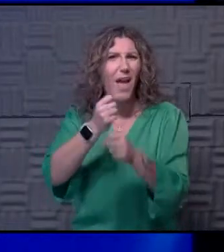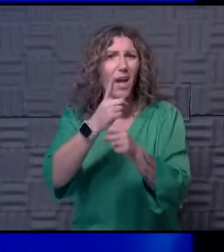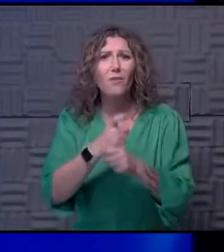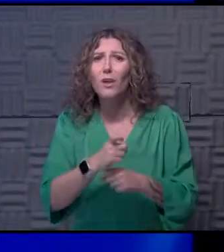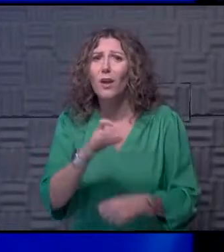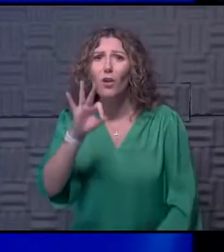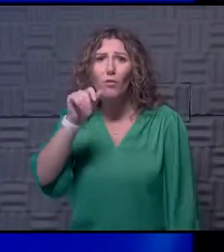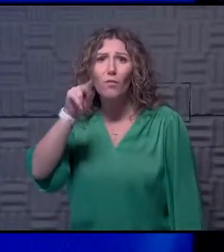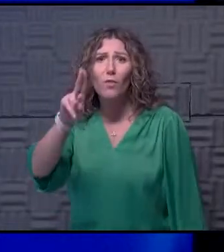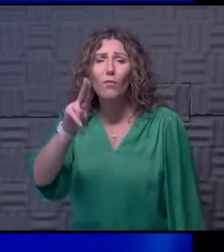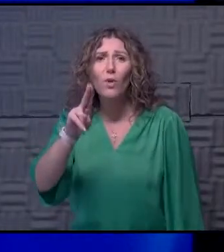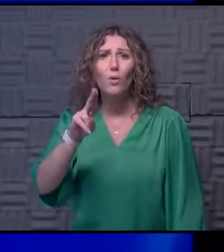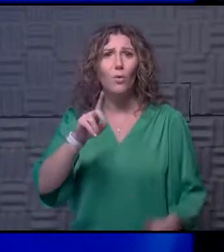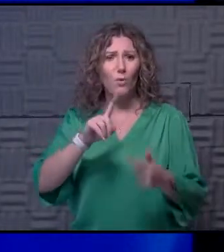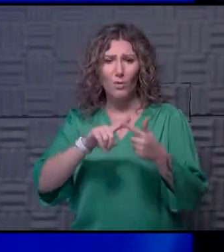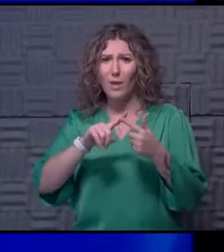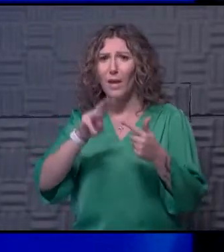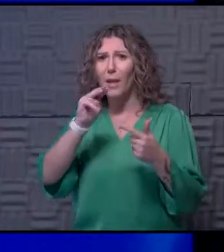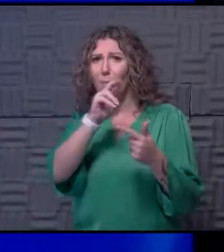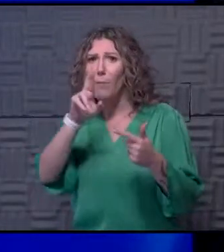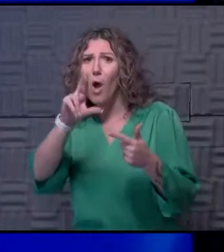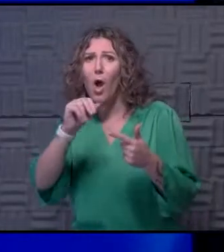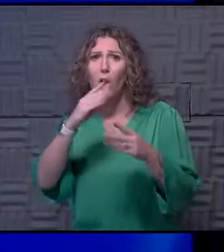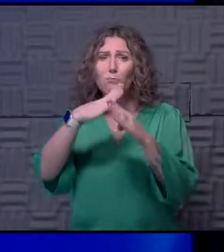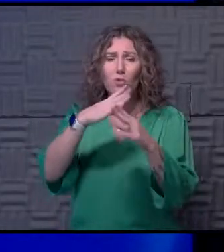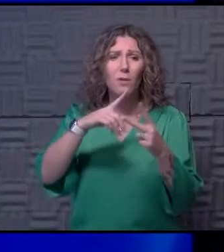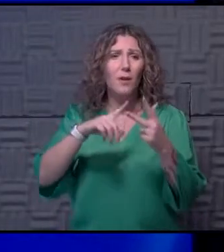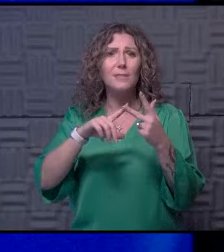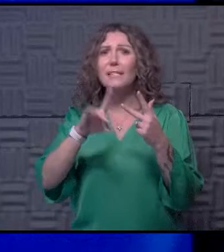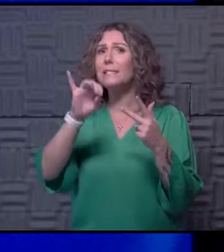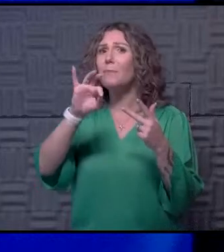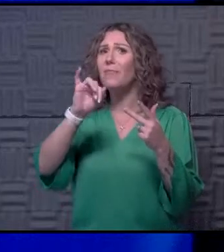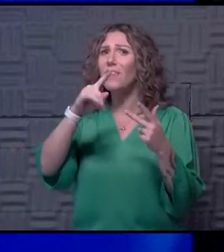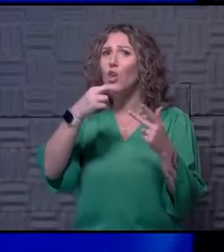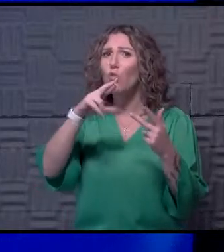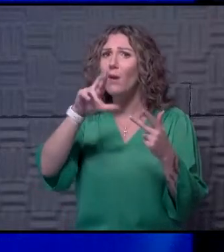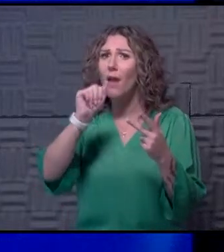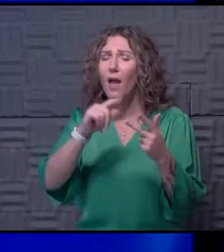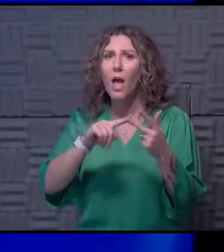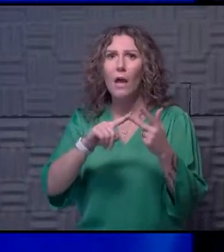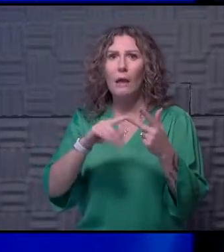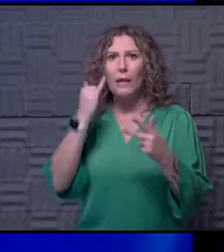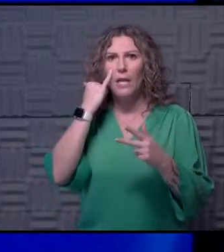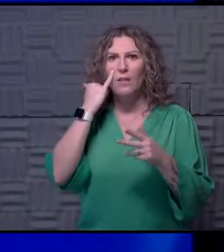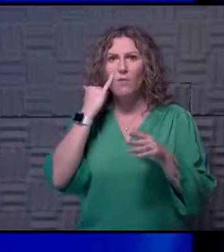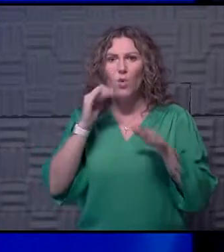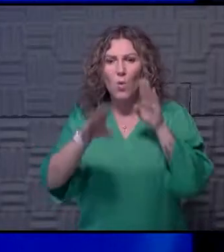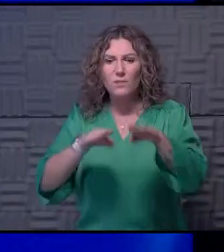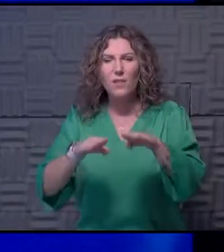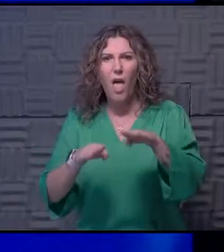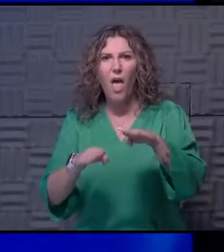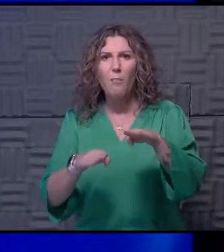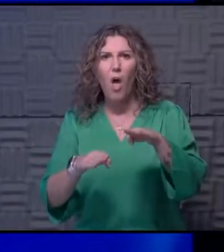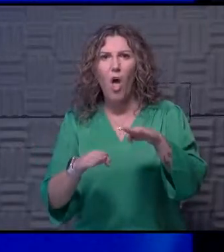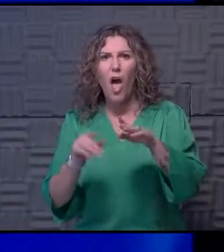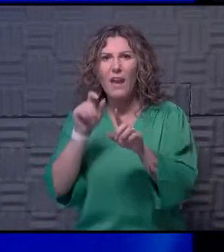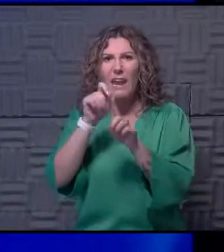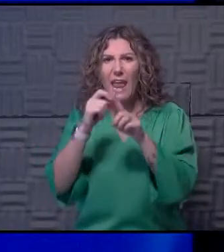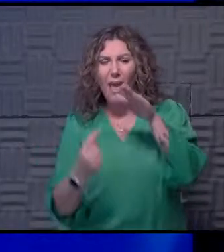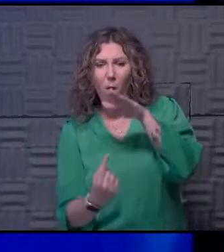MMR protects us. Your diphtheria vaccine protects you. You don't step on a rusty nail and die anymore because you've been